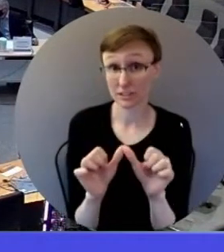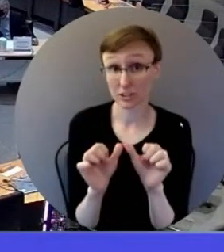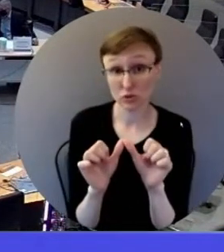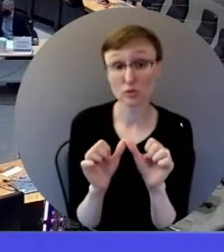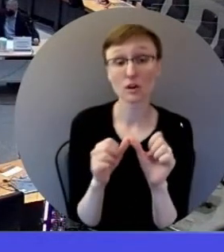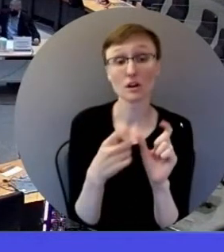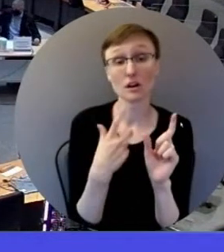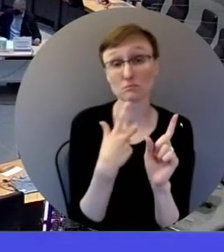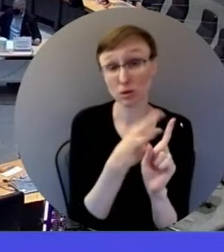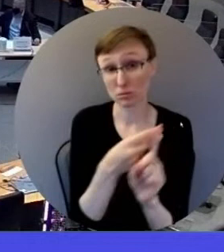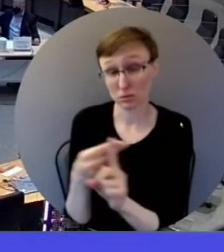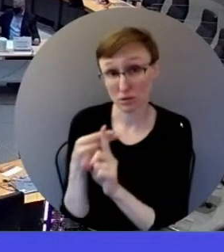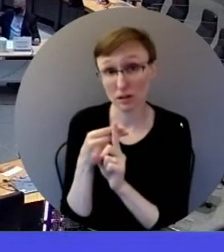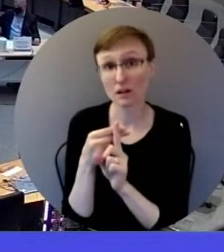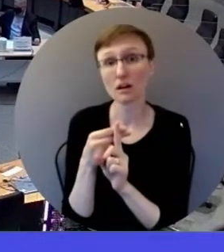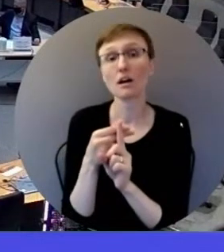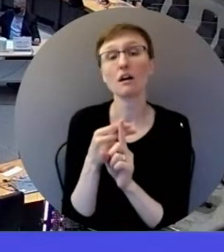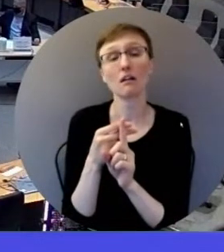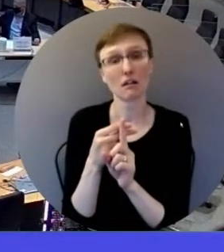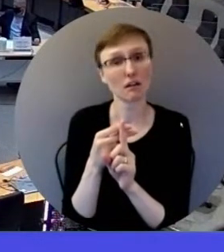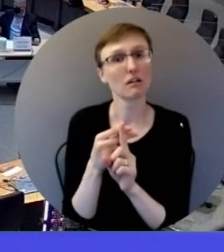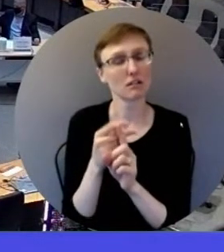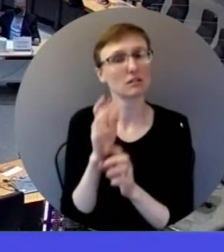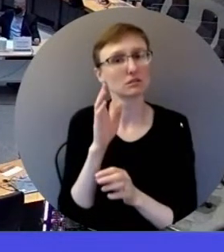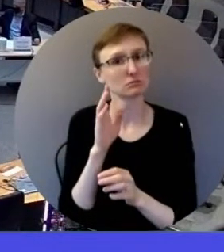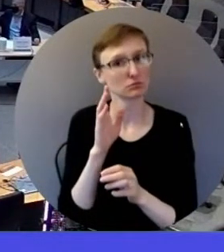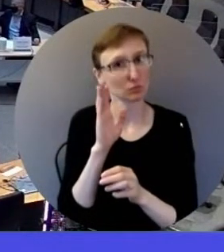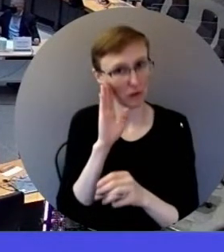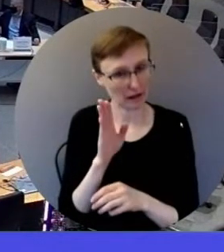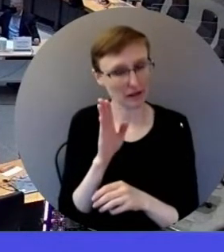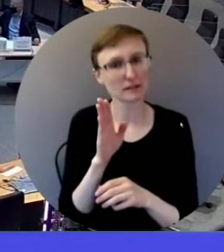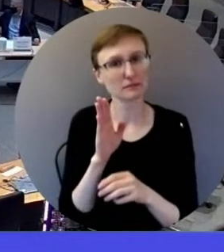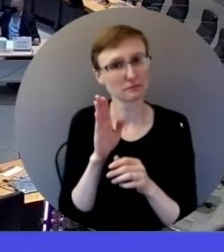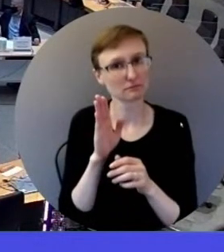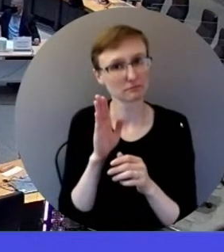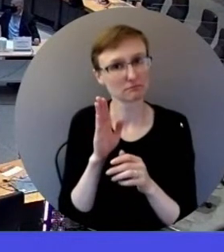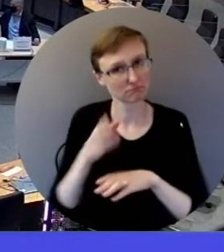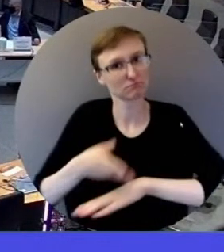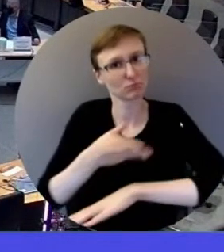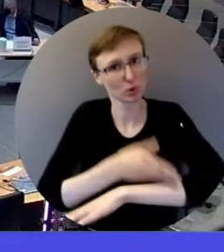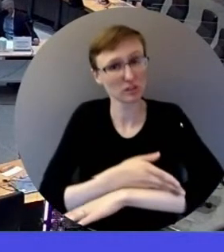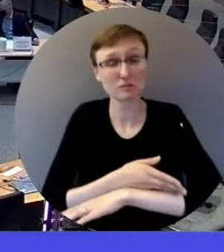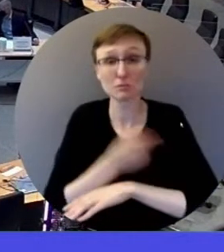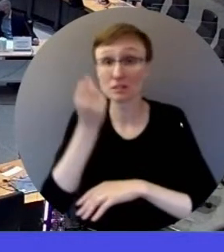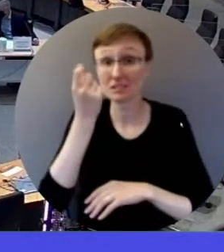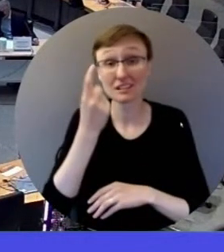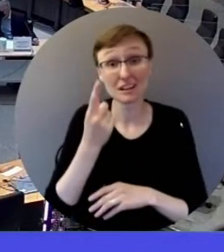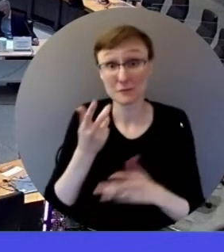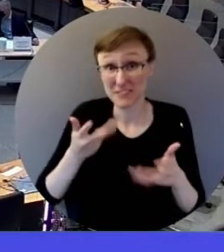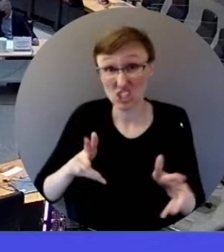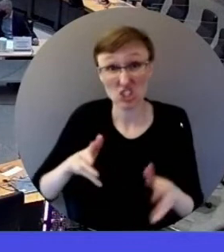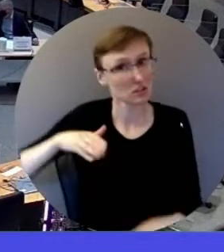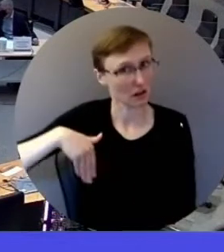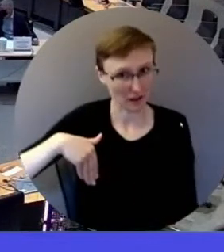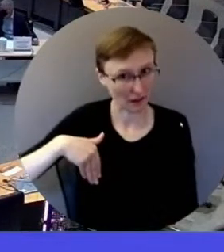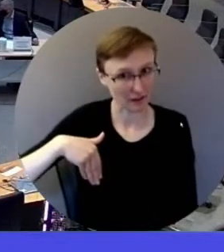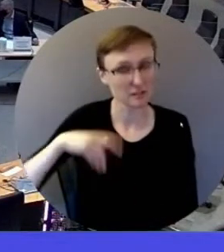still in the race. We haven't crossed the finish line. We still need masking and distancing to protect against COVID